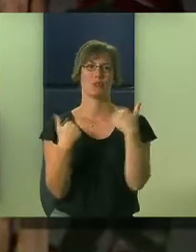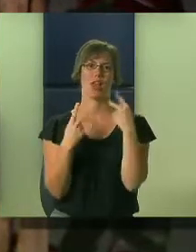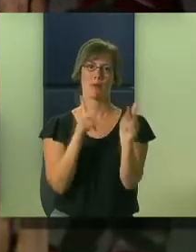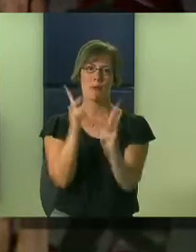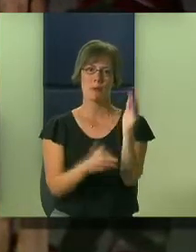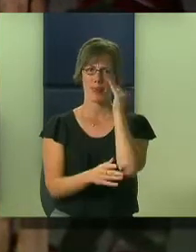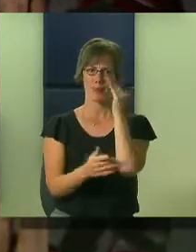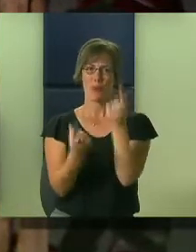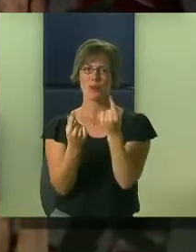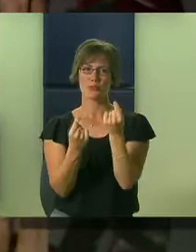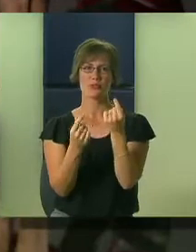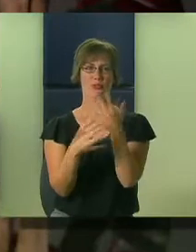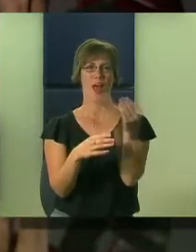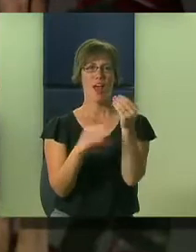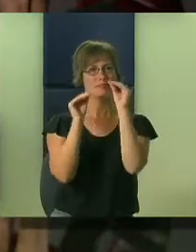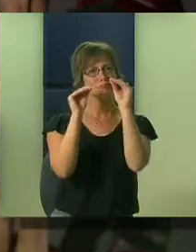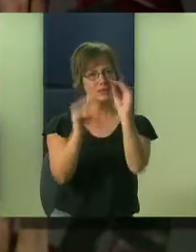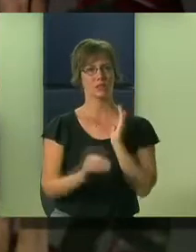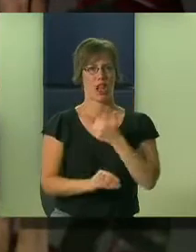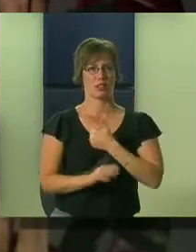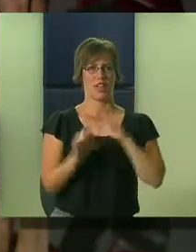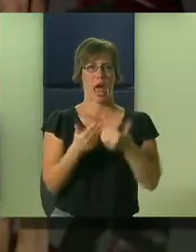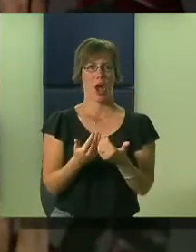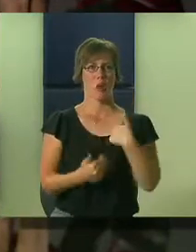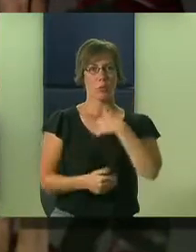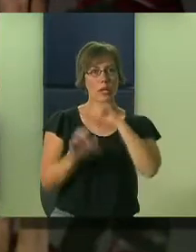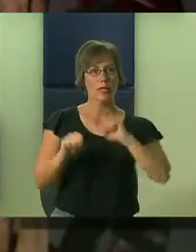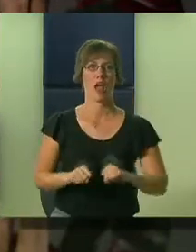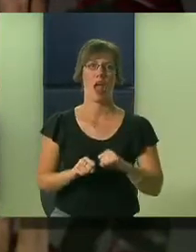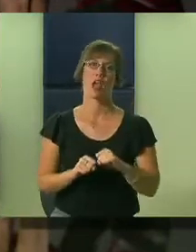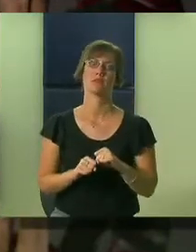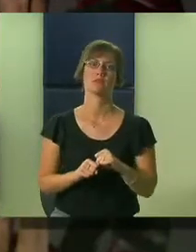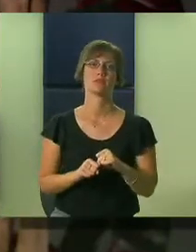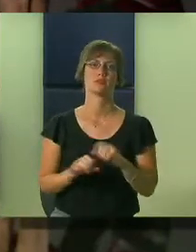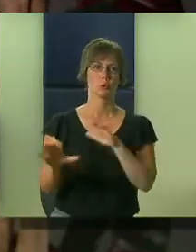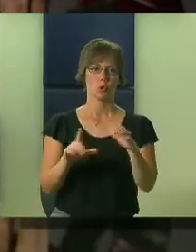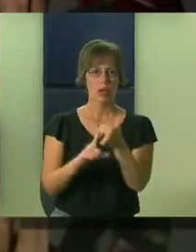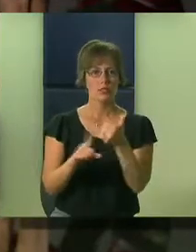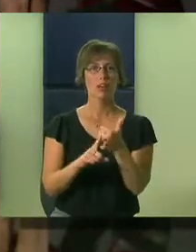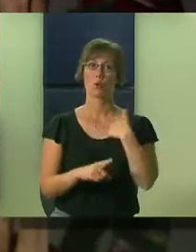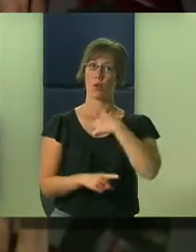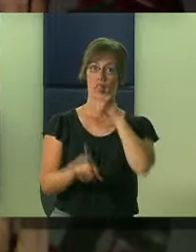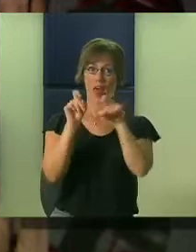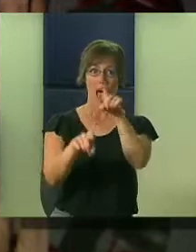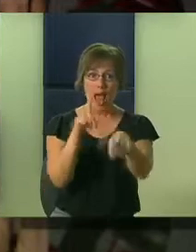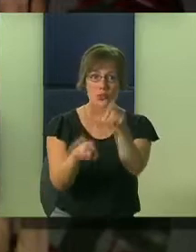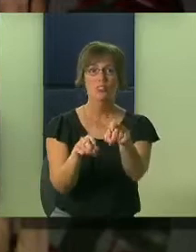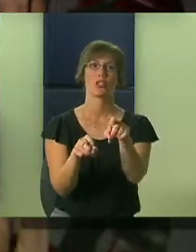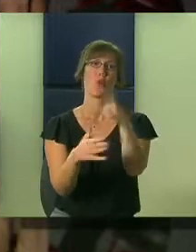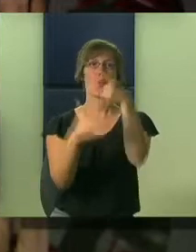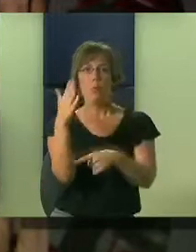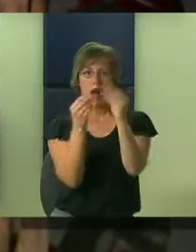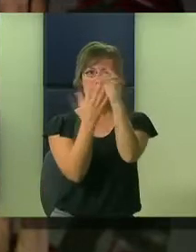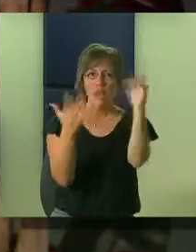do and they instruct us as to how we can collect it. We can ask all kinds of questions. What kind of data should we be collecting? How do